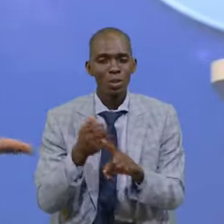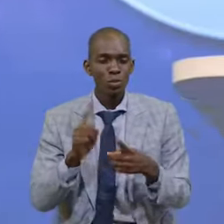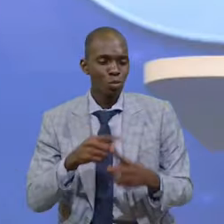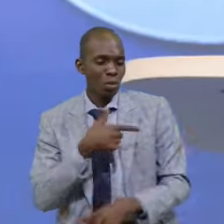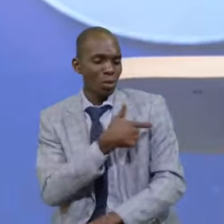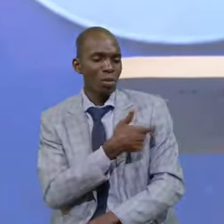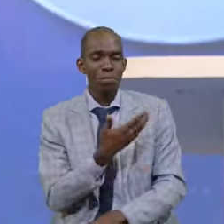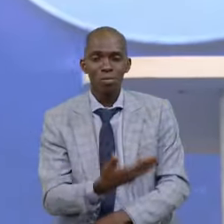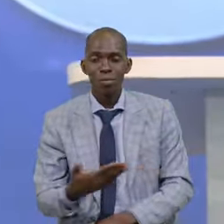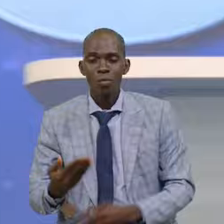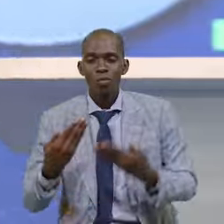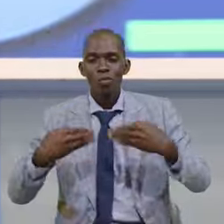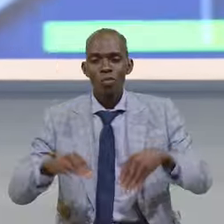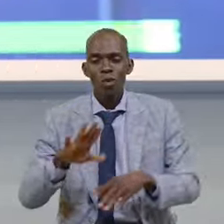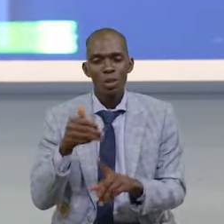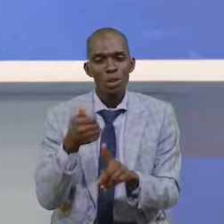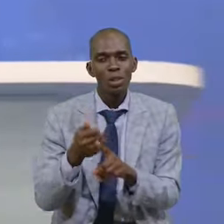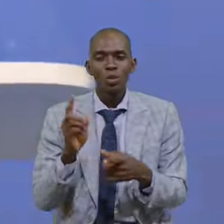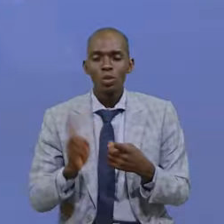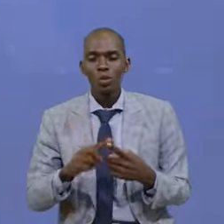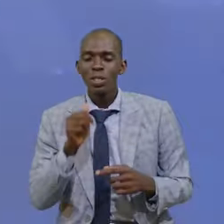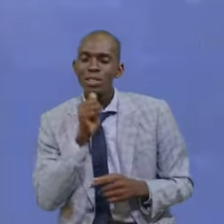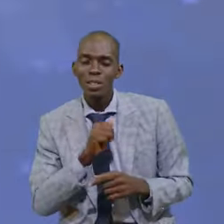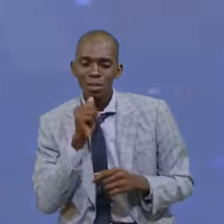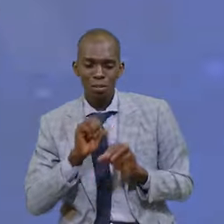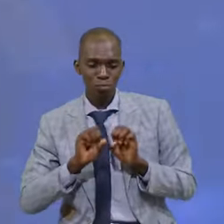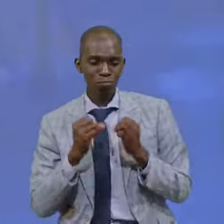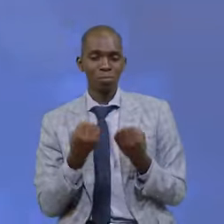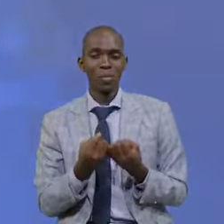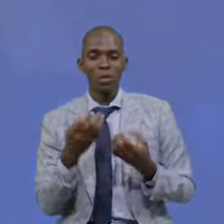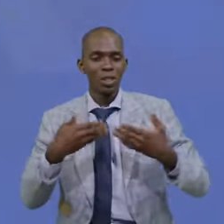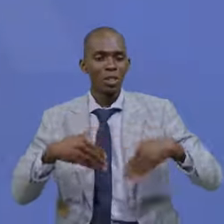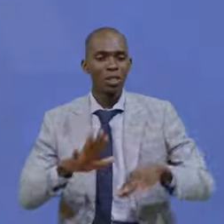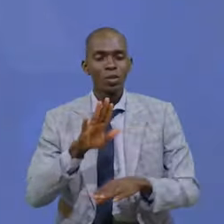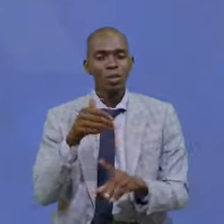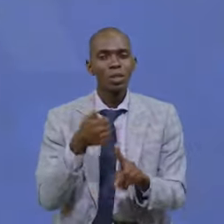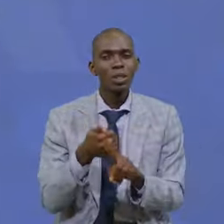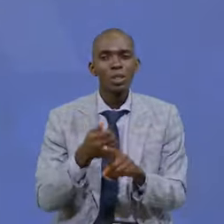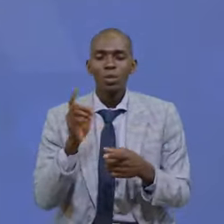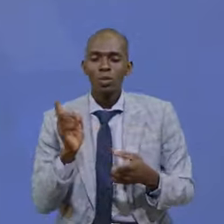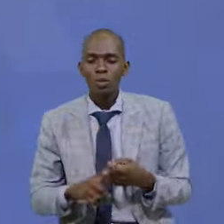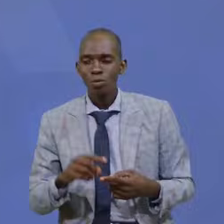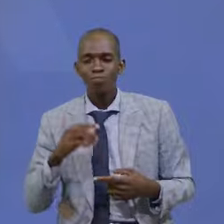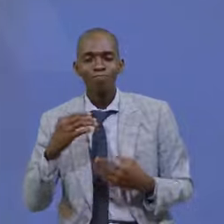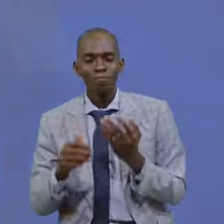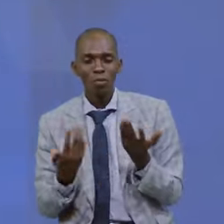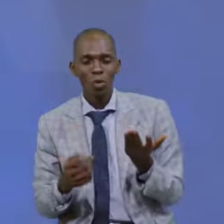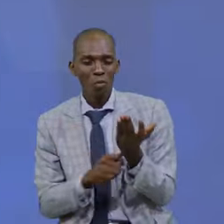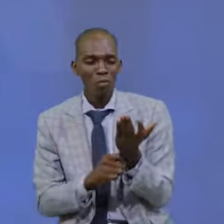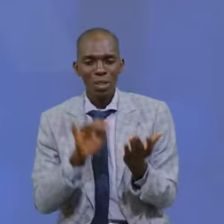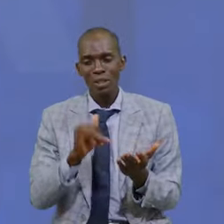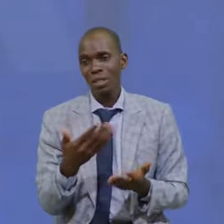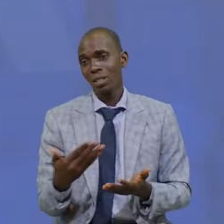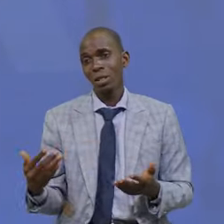and sell yourself to secret cult, and sell yourself to sensuality. But I thank God you